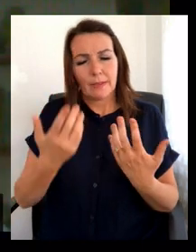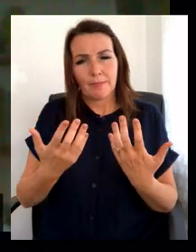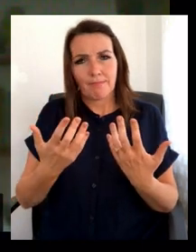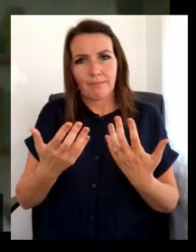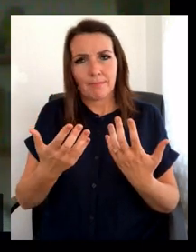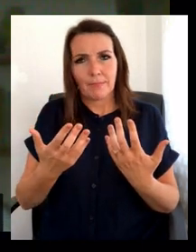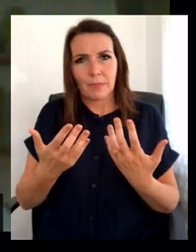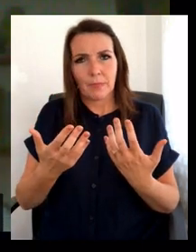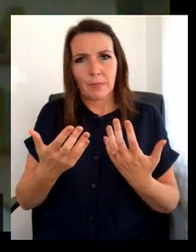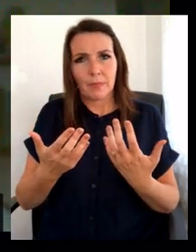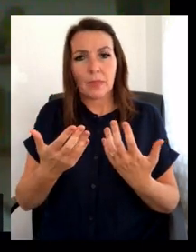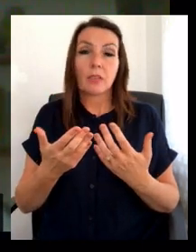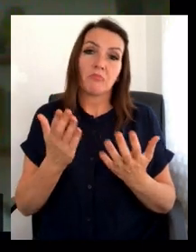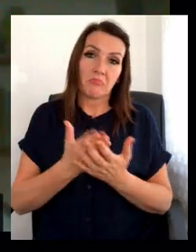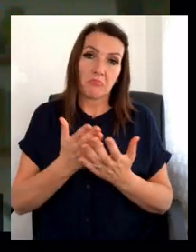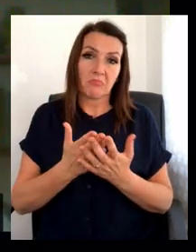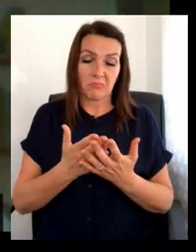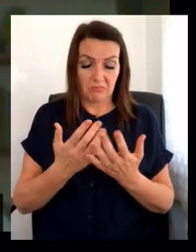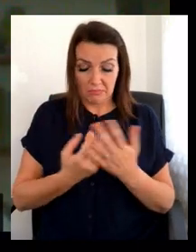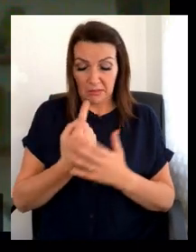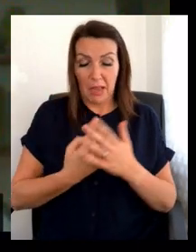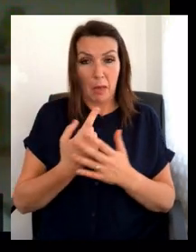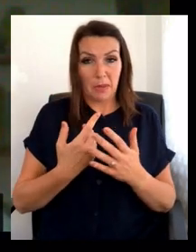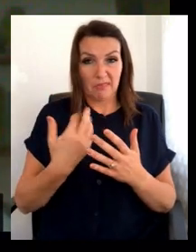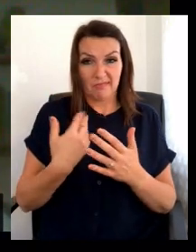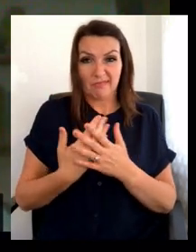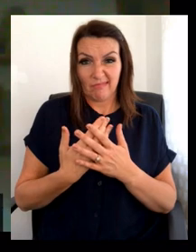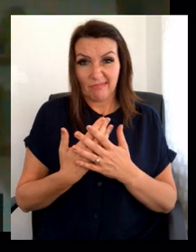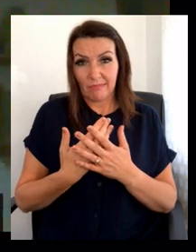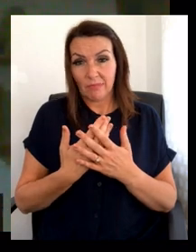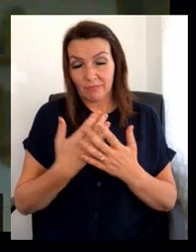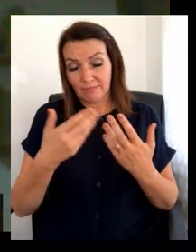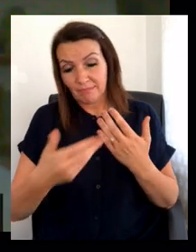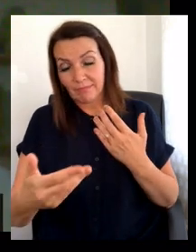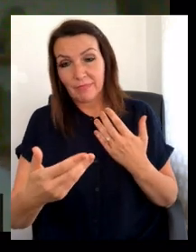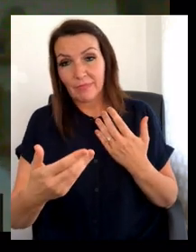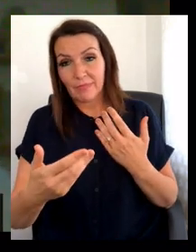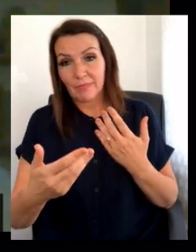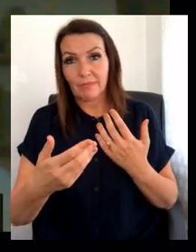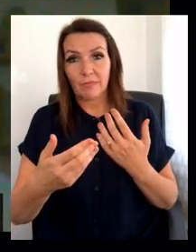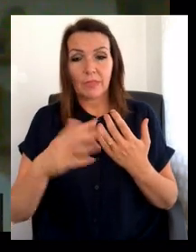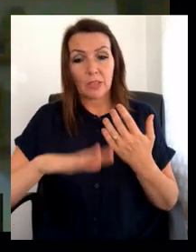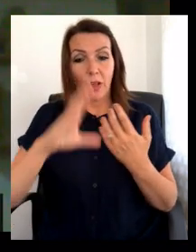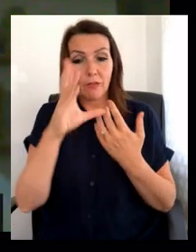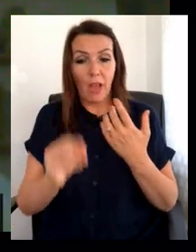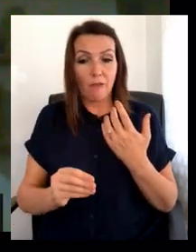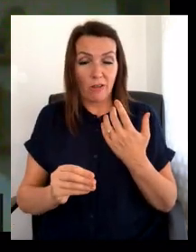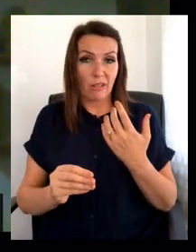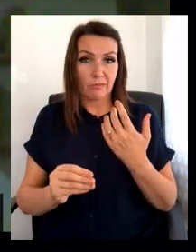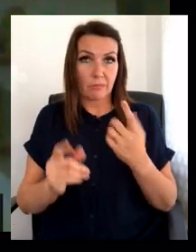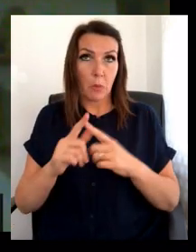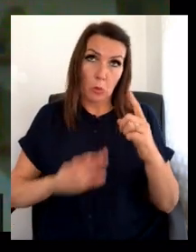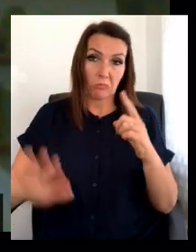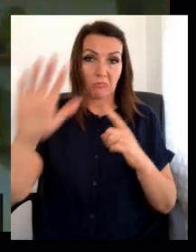well, I think it's already happening, and will continue to. We will lose, when I say we, I mean South Africa and also elsewhere around the continent. We will lose